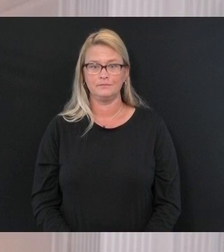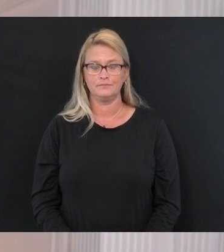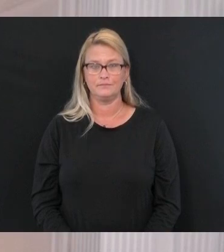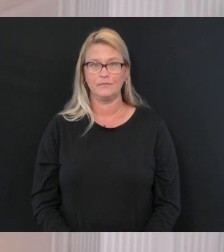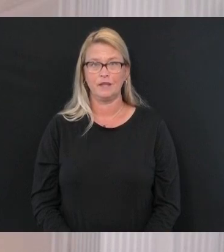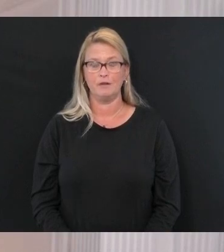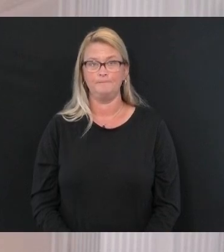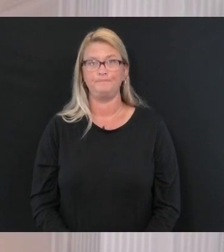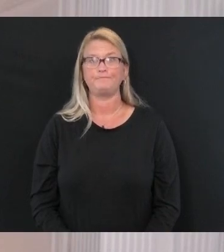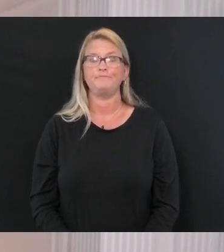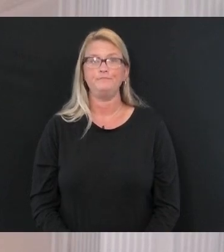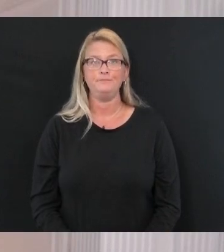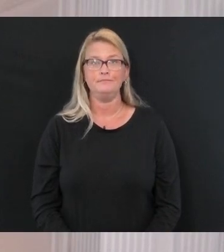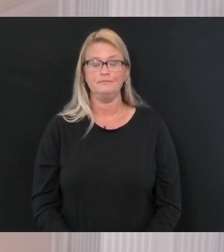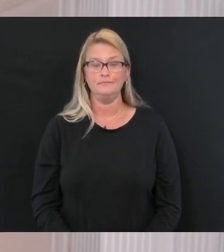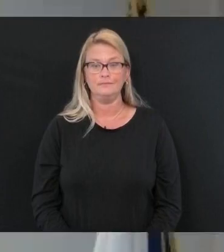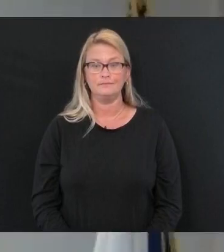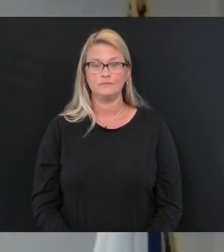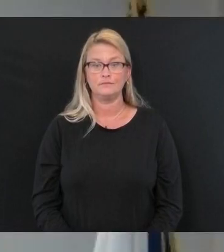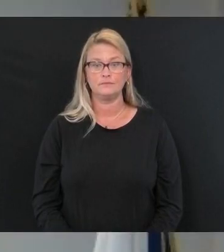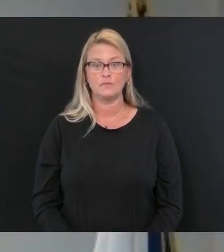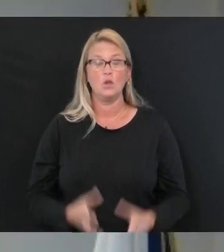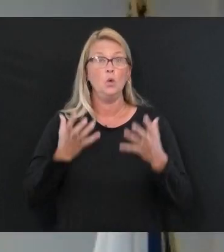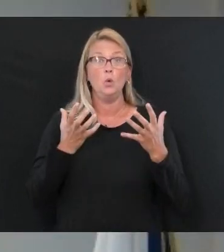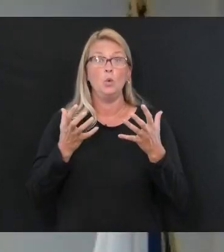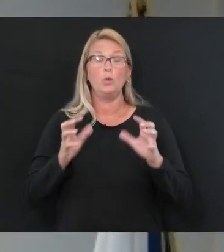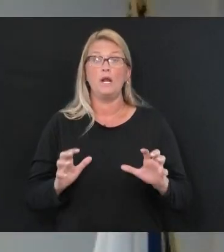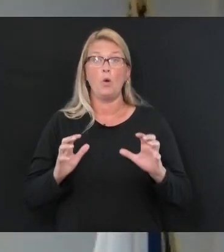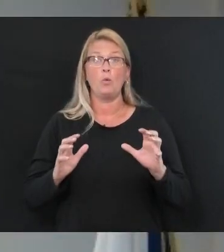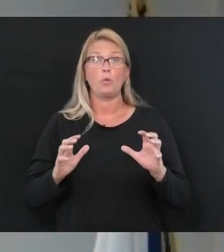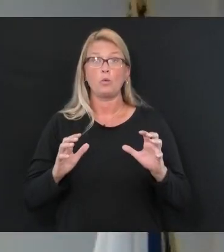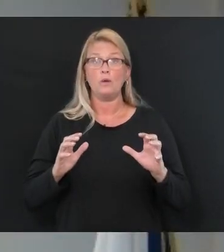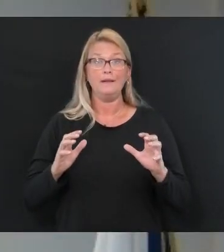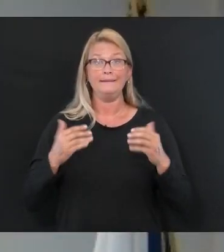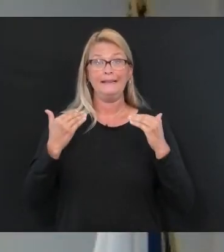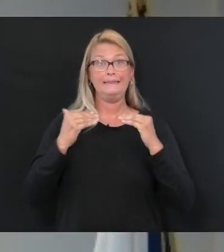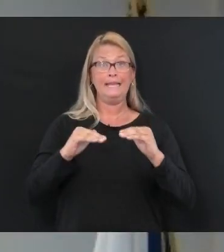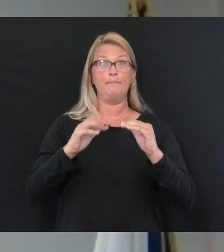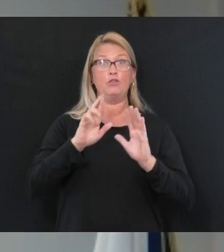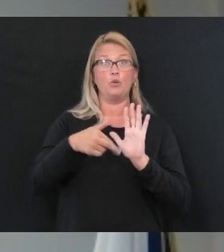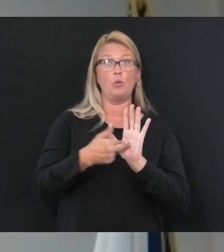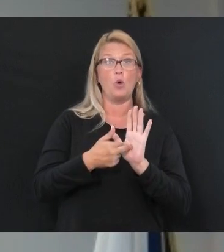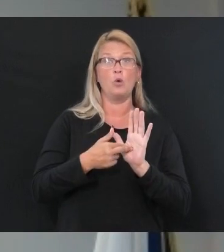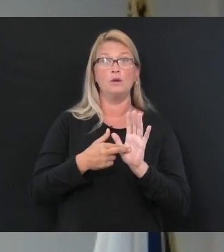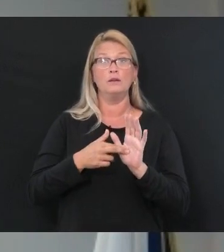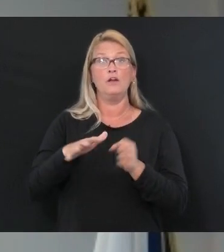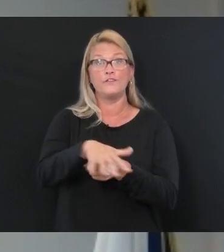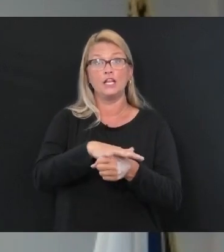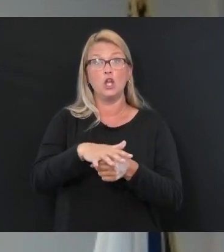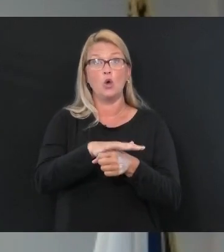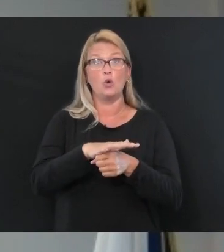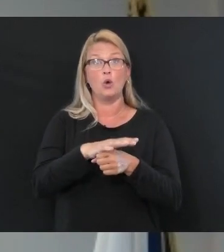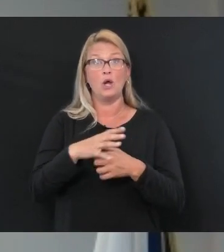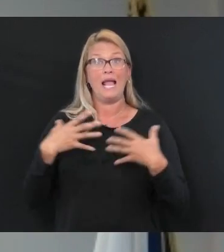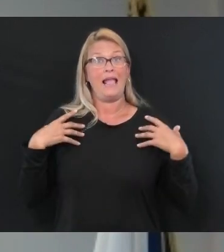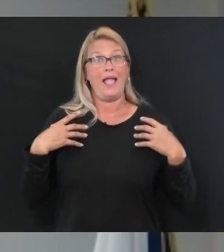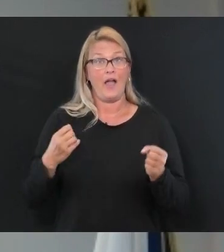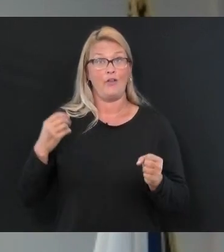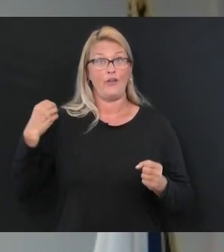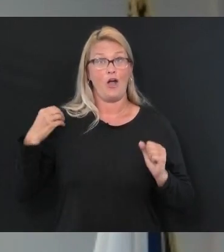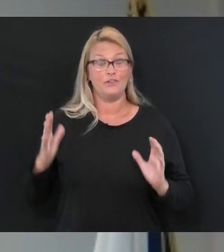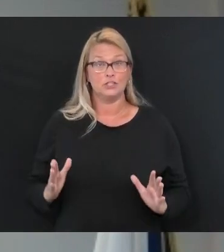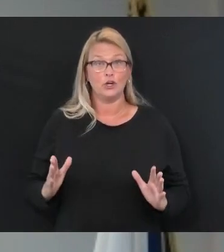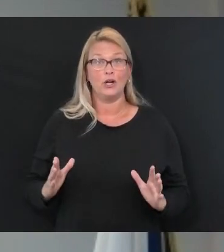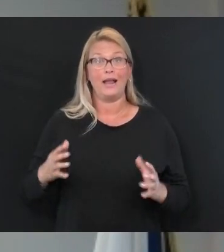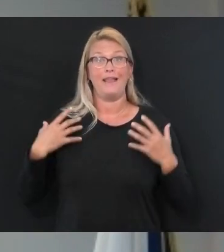Governor, if it's okay. We also don't want to minimize the role of the local health officer and the local health department out there. They will be